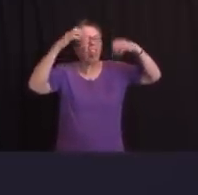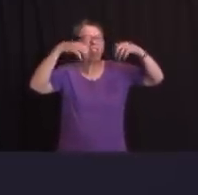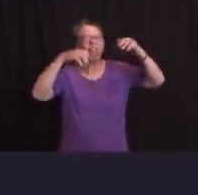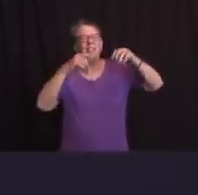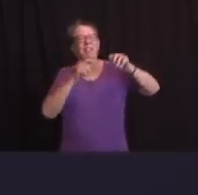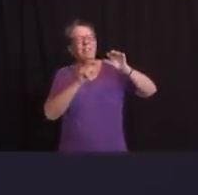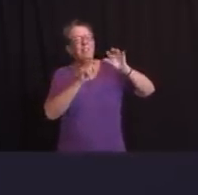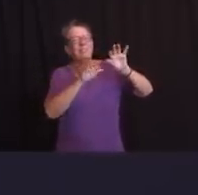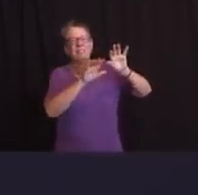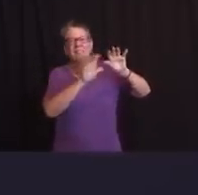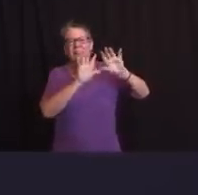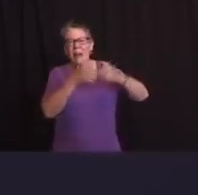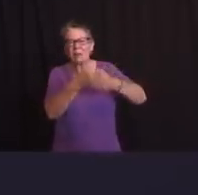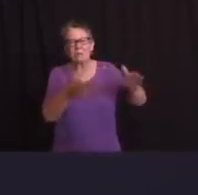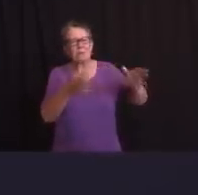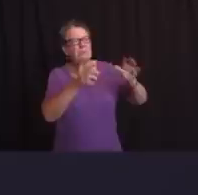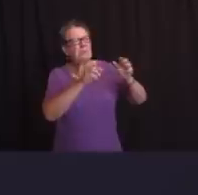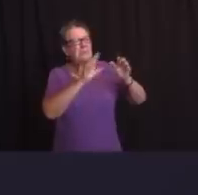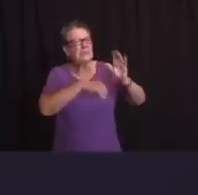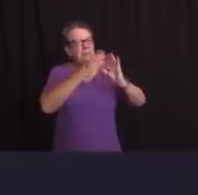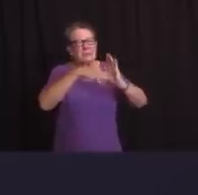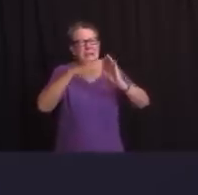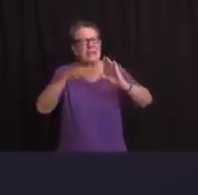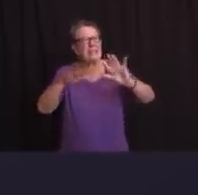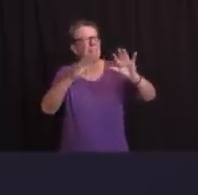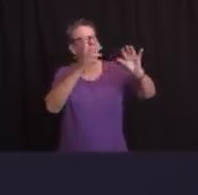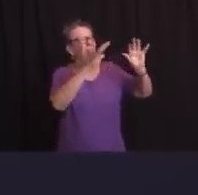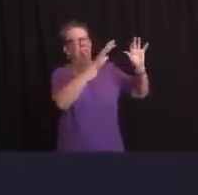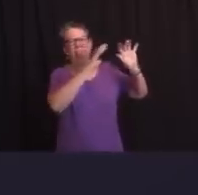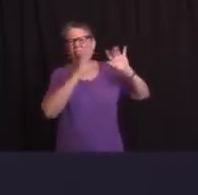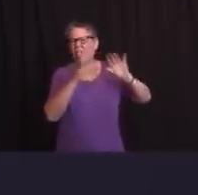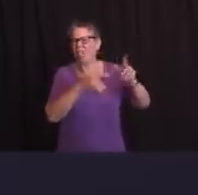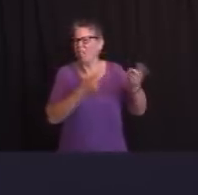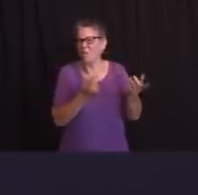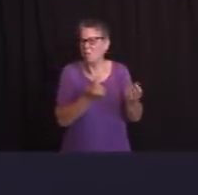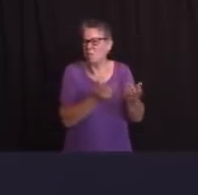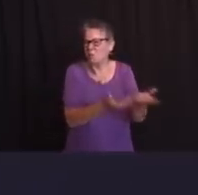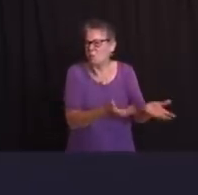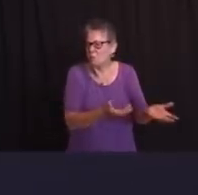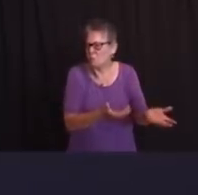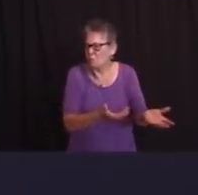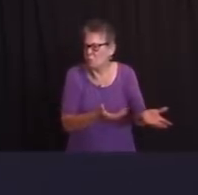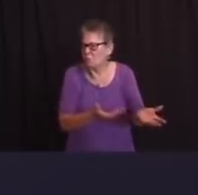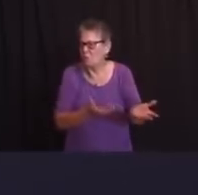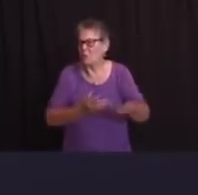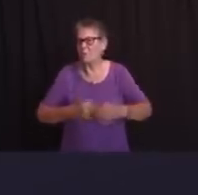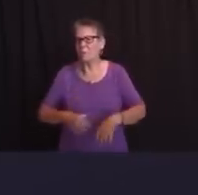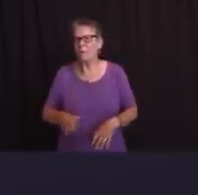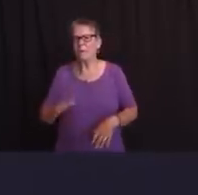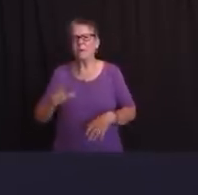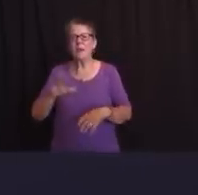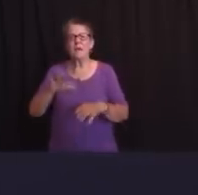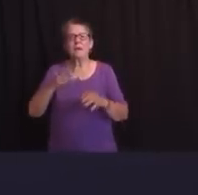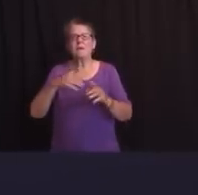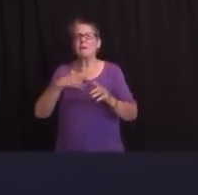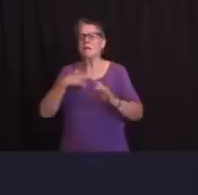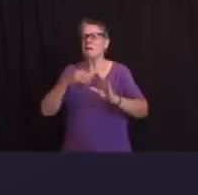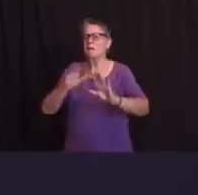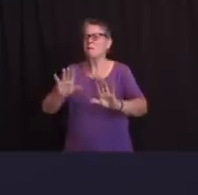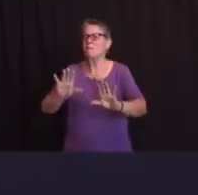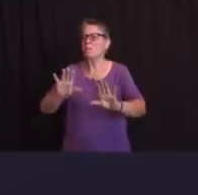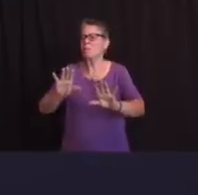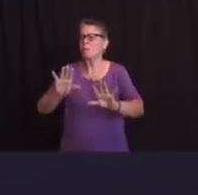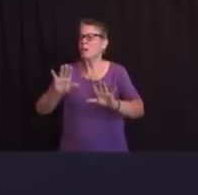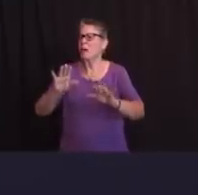how many employees does this impact? I don't have an answer for you. Remember, this is both stuff that's under our control